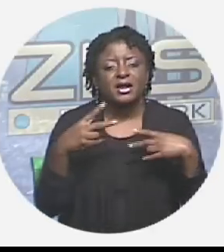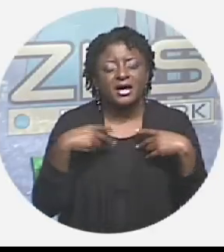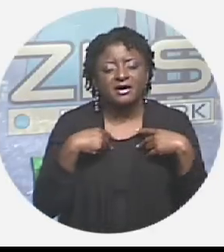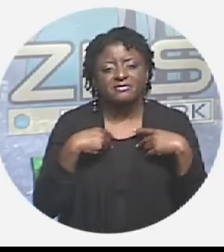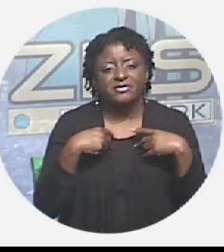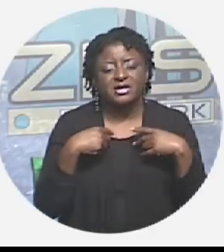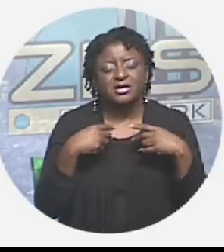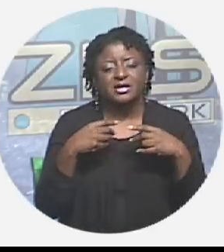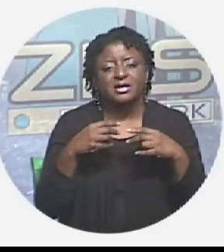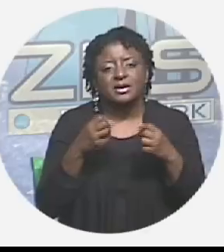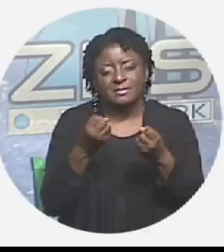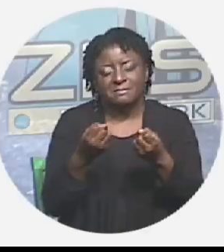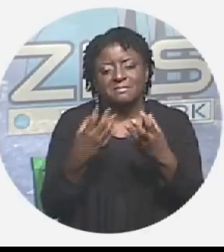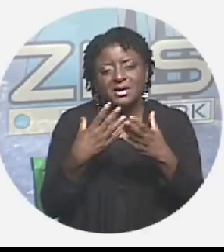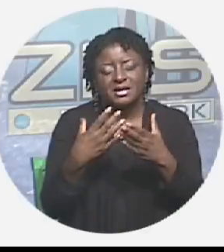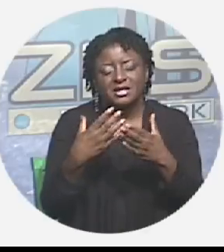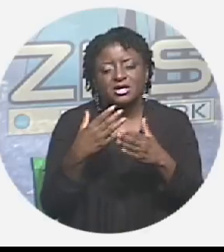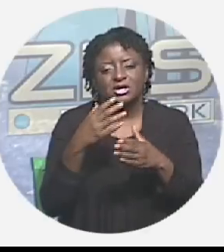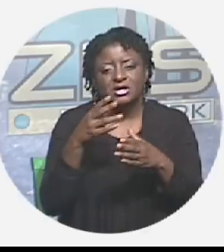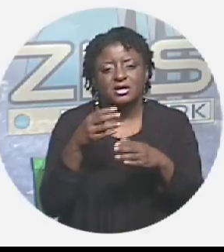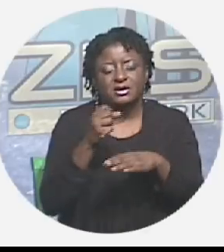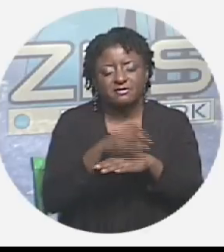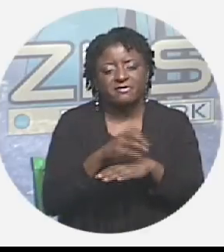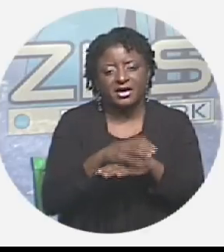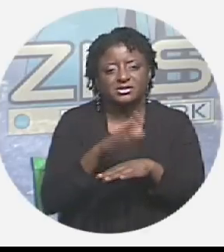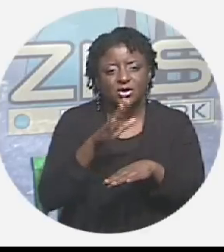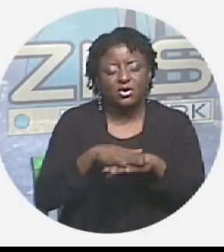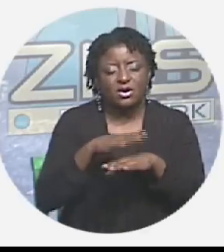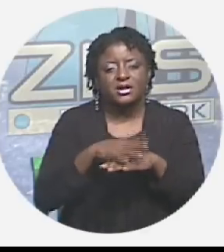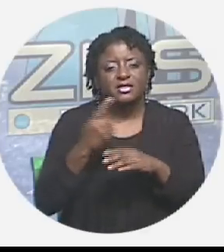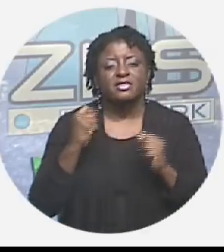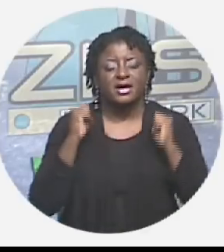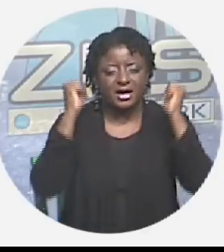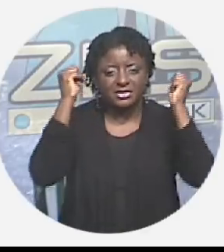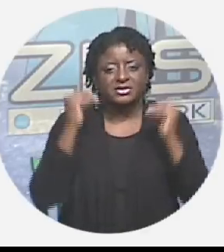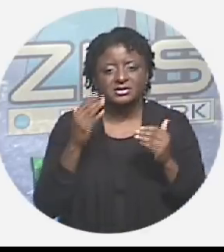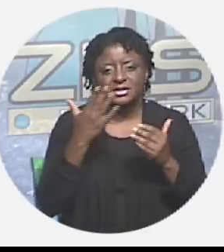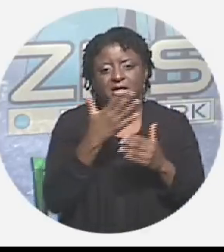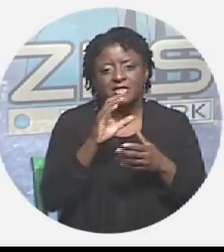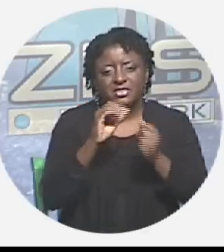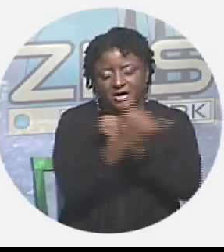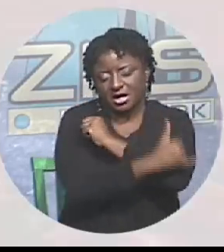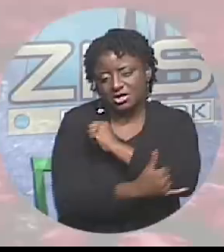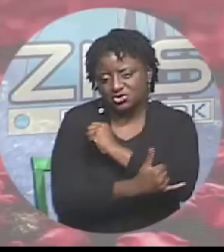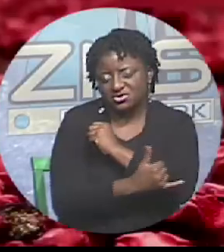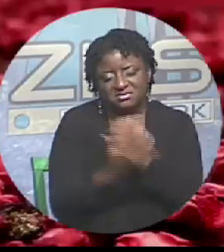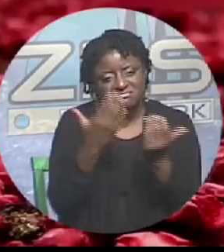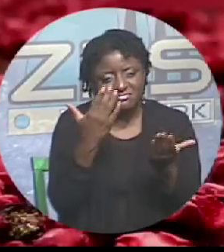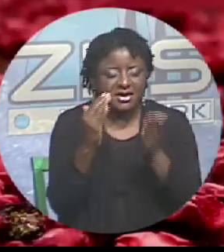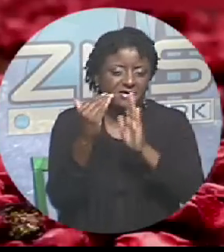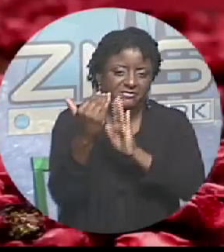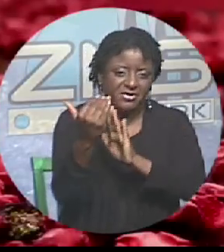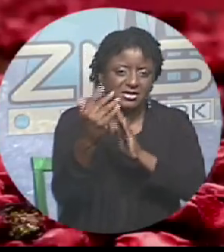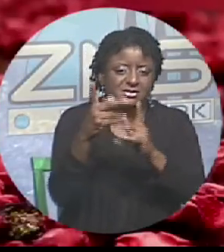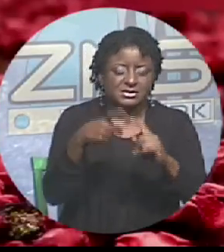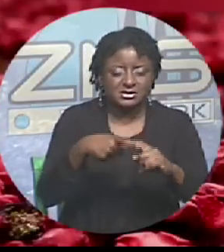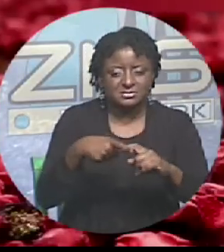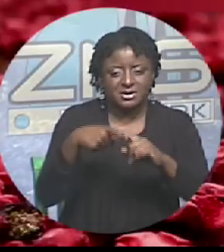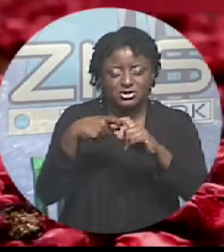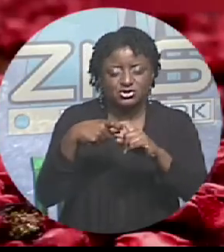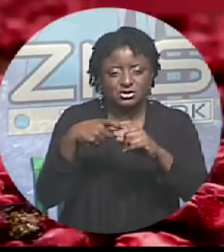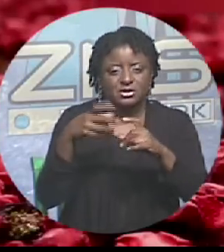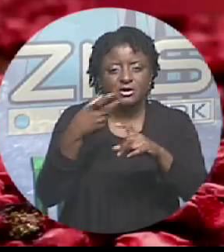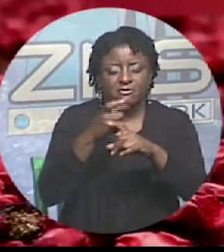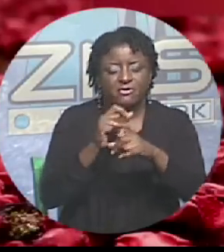athletes. The country can now face suspension from competing on the international level, barred from hosting the World Junior Championships and the World Race